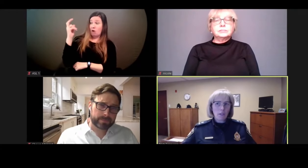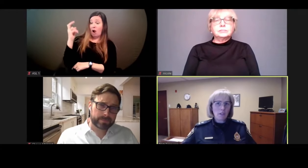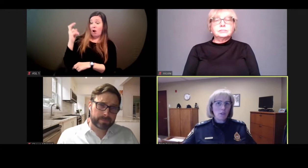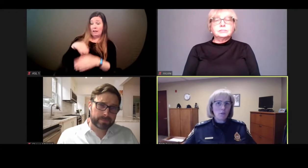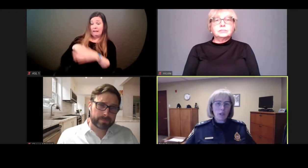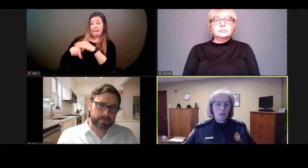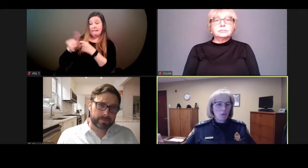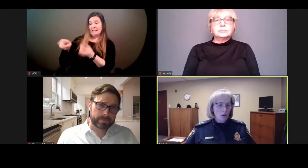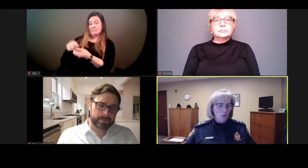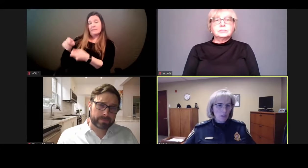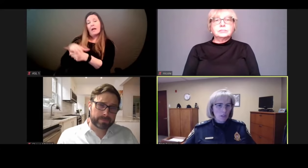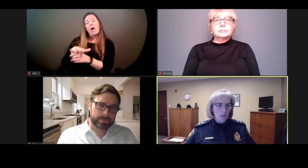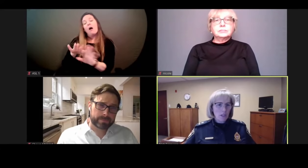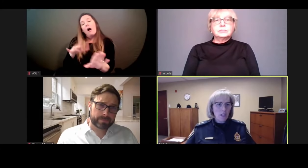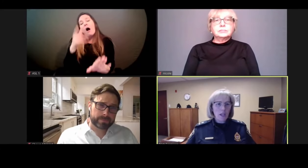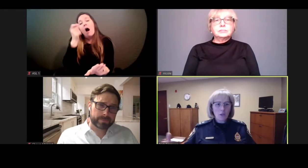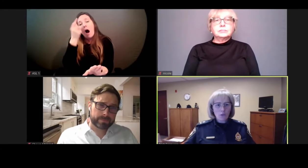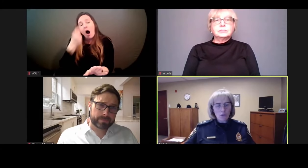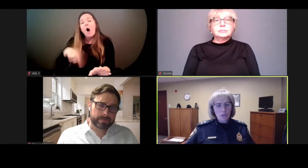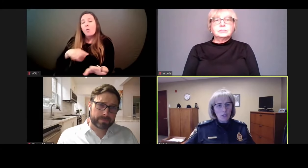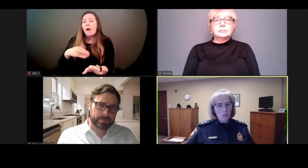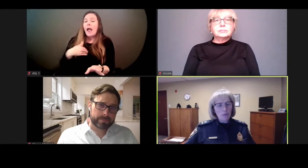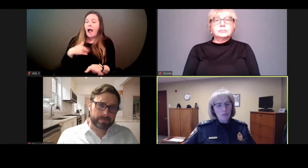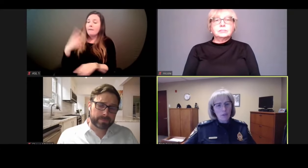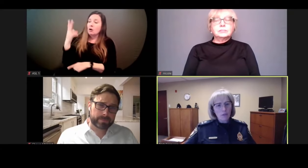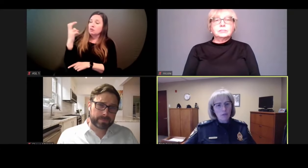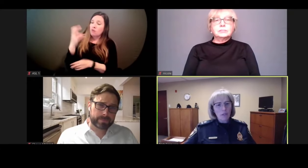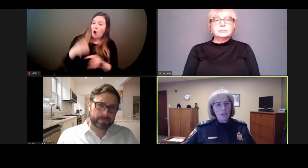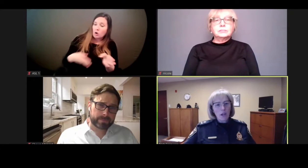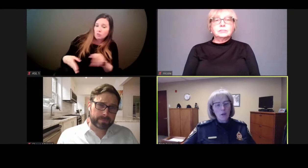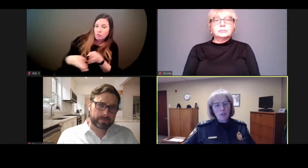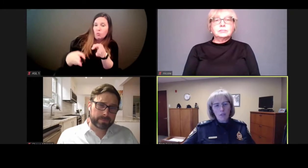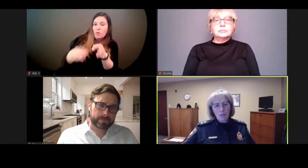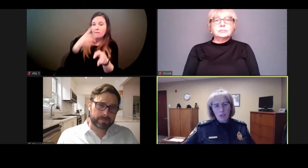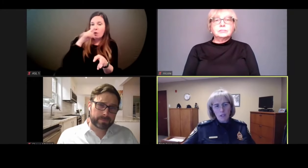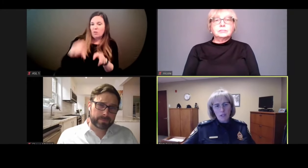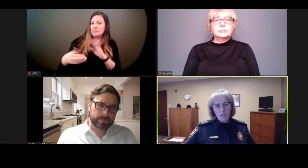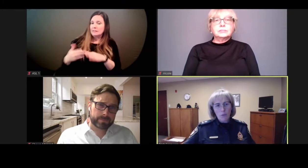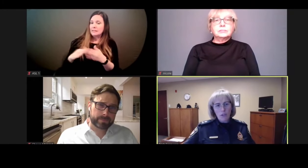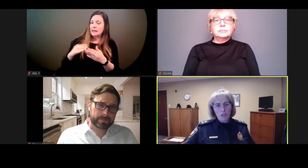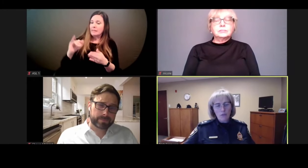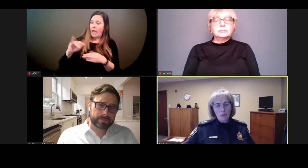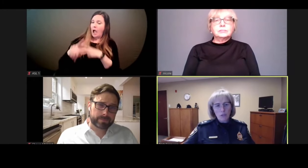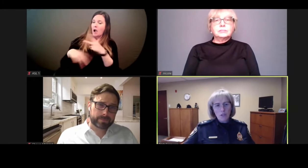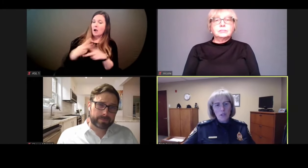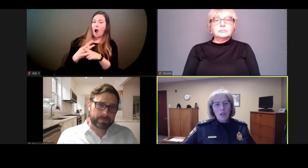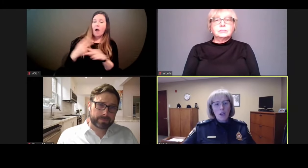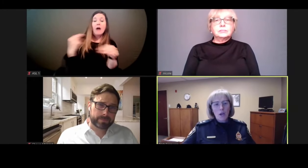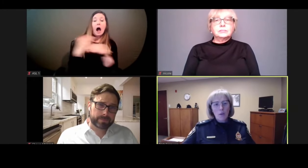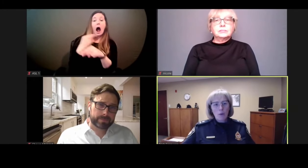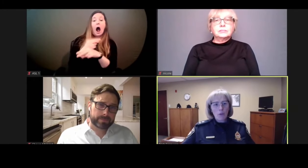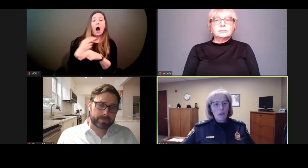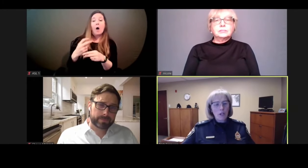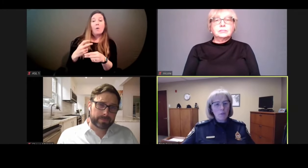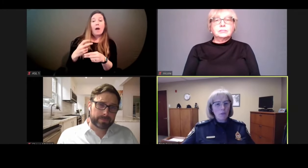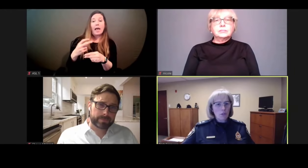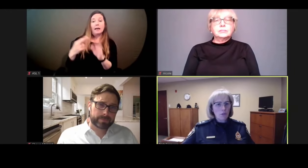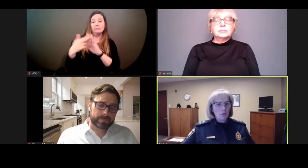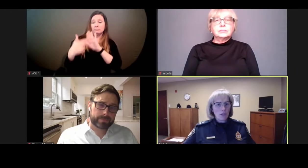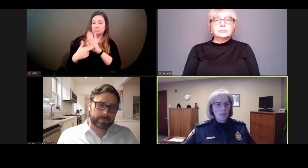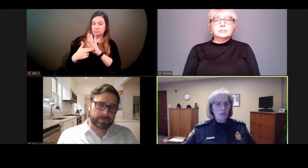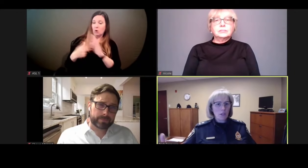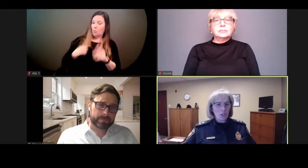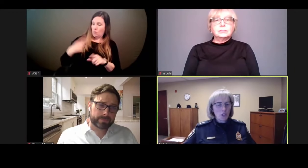Now, obviously, we have truck routes in this city, and those are the types of Highway Traffic Act things that we can enforce, but we're not able